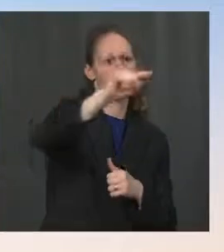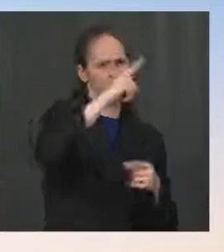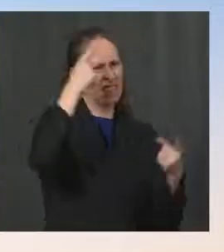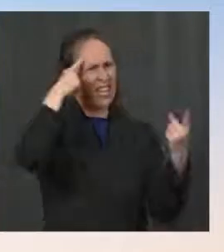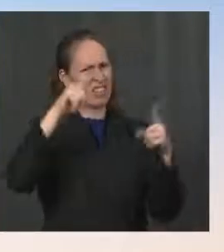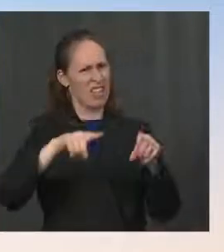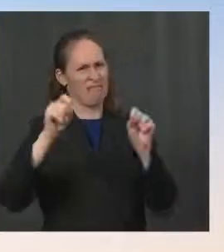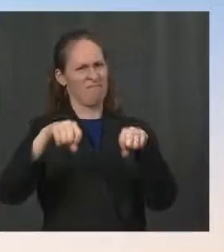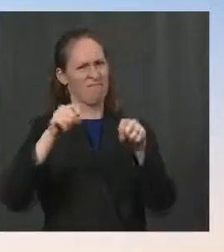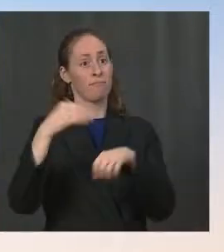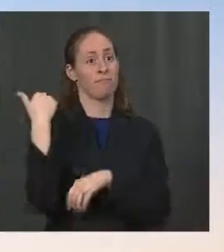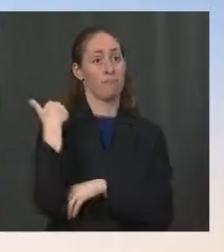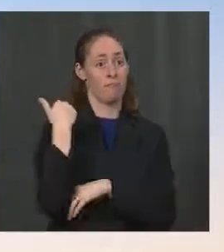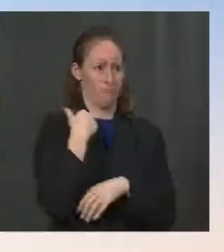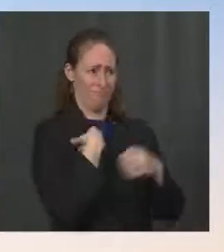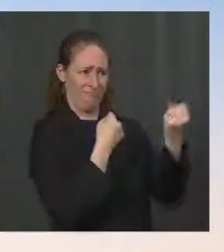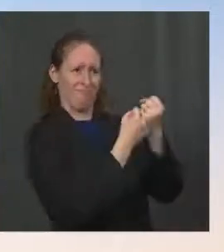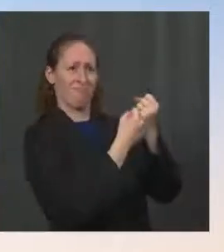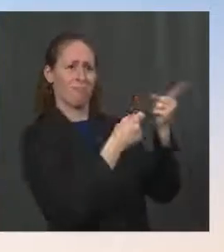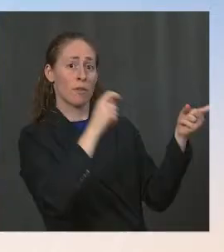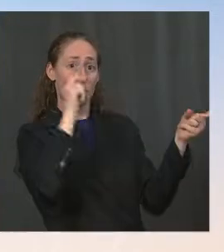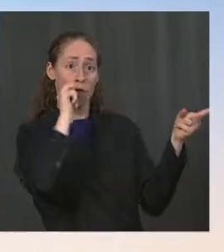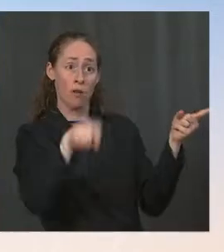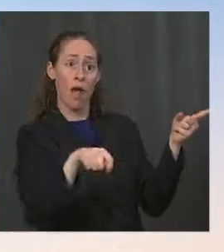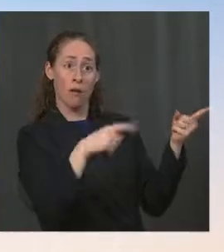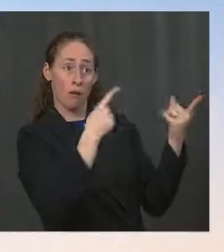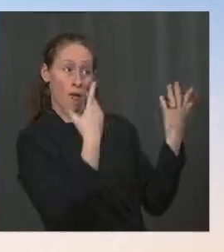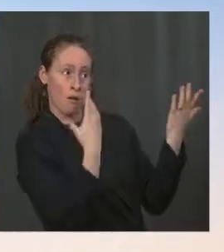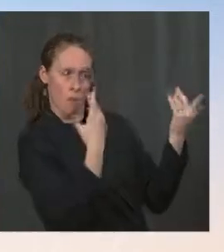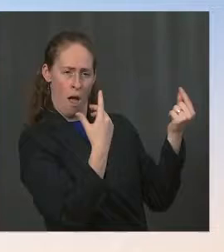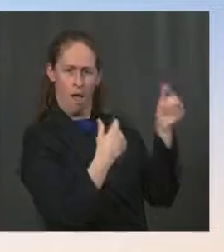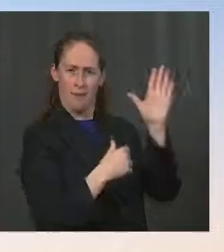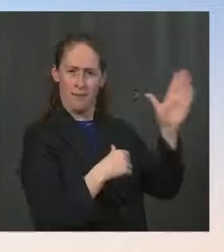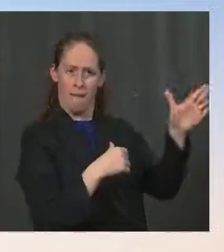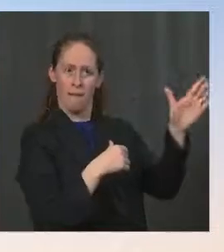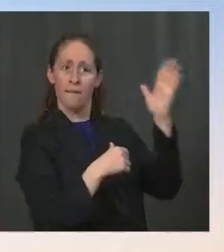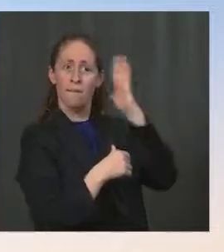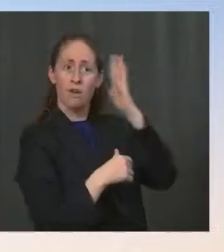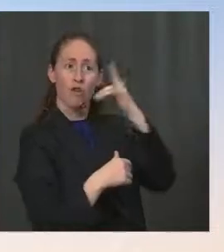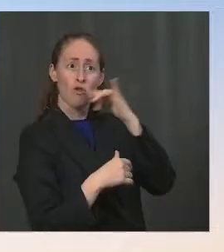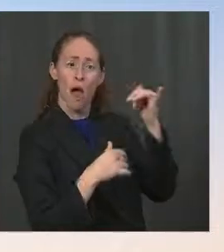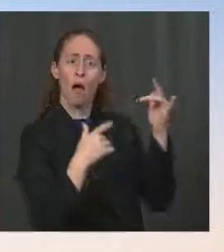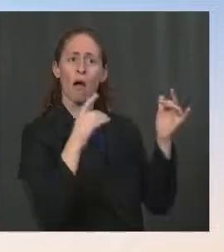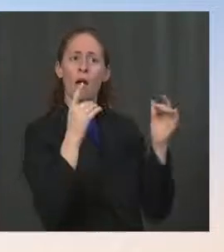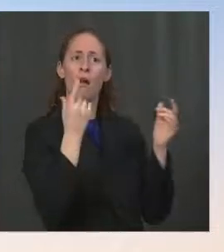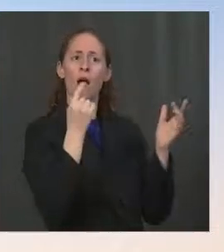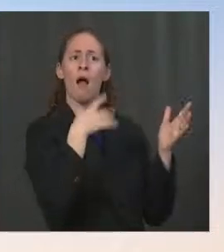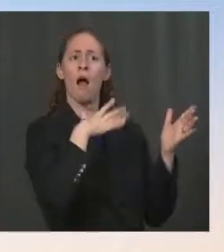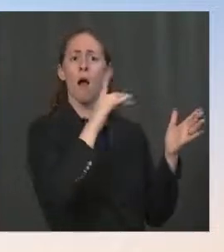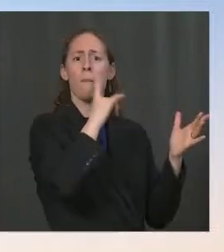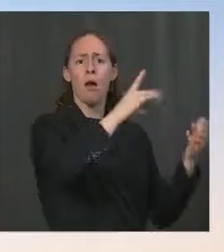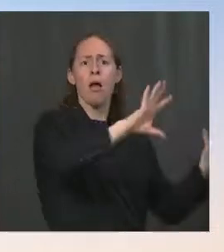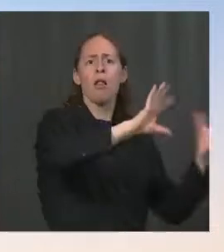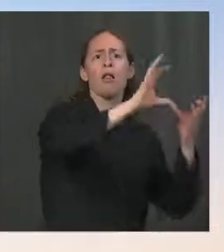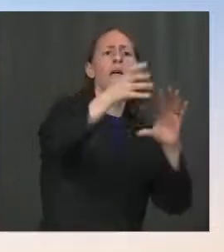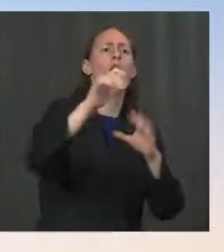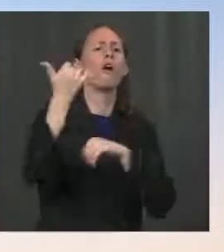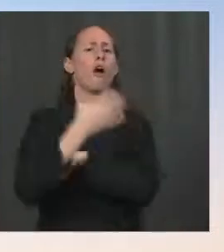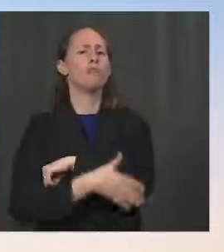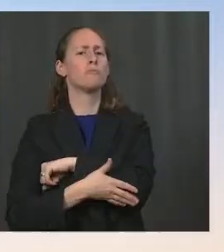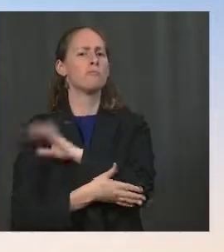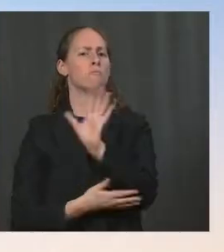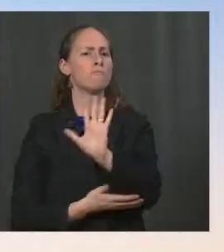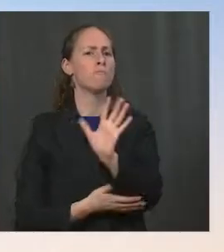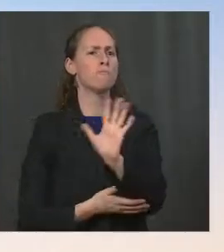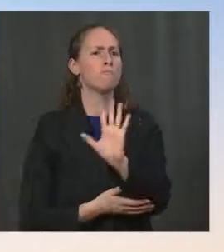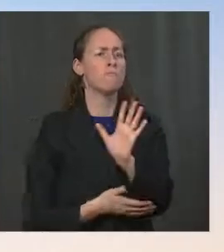right to decide its own future foreign policy course free from outside interference, including with respect to Ukraine's aspirations to join NATO. There